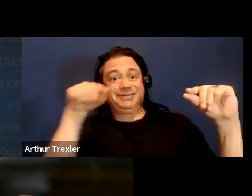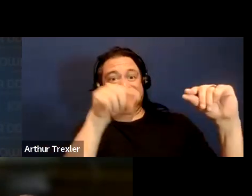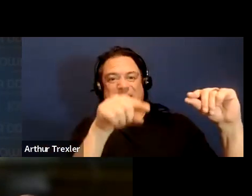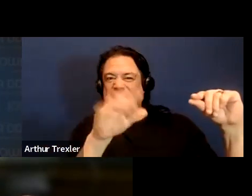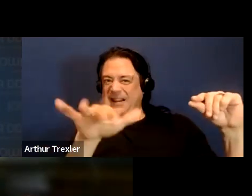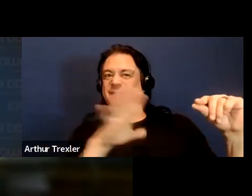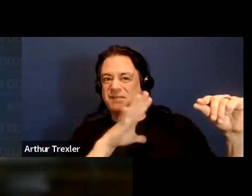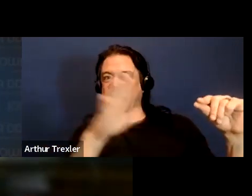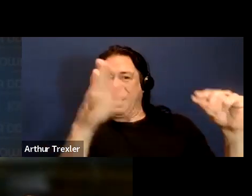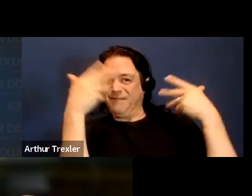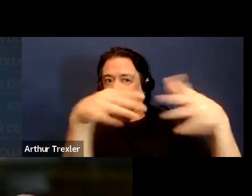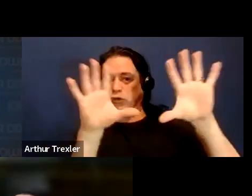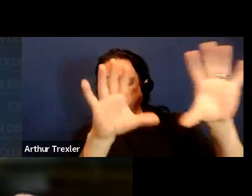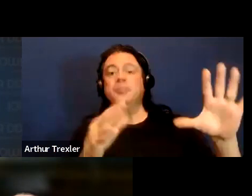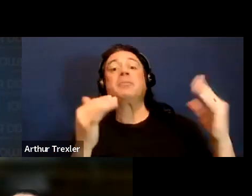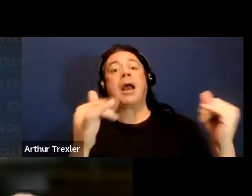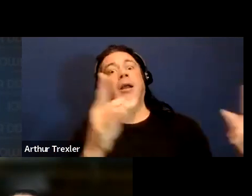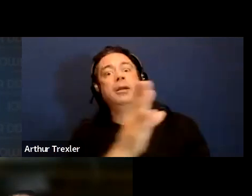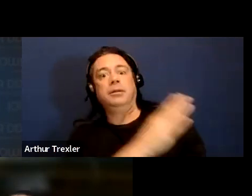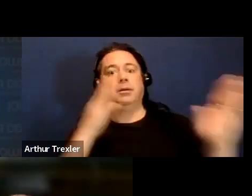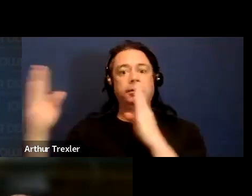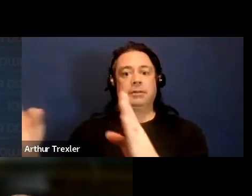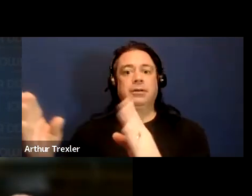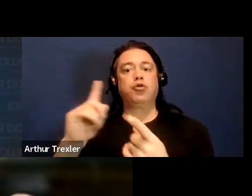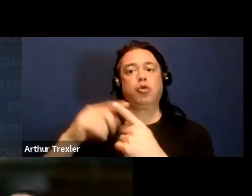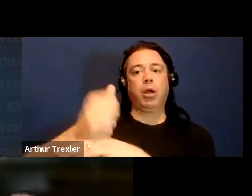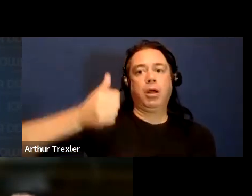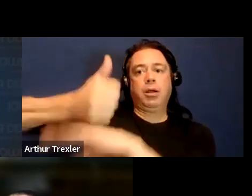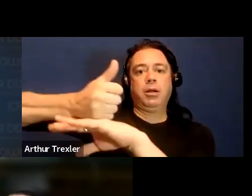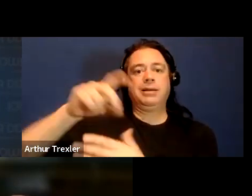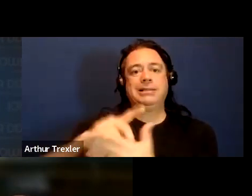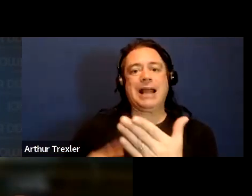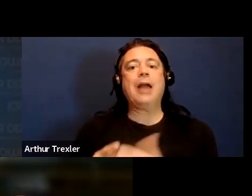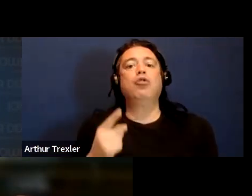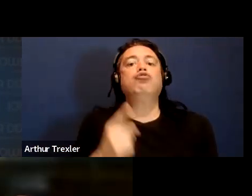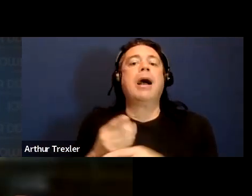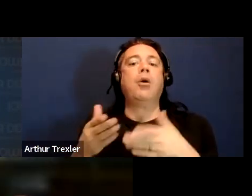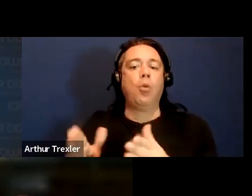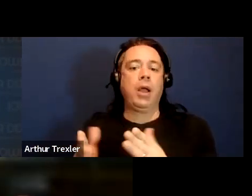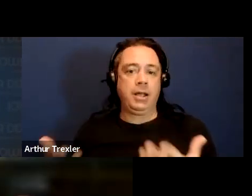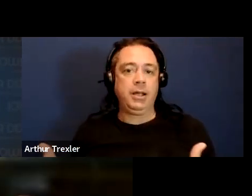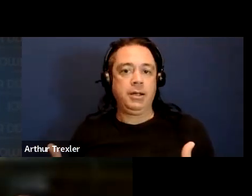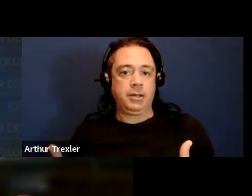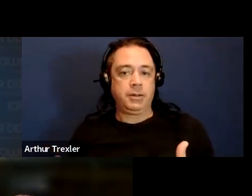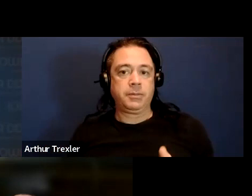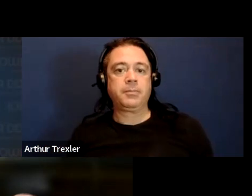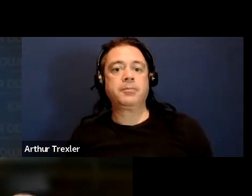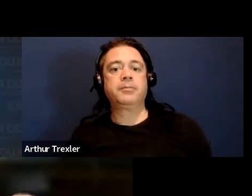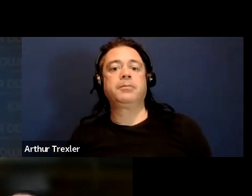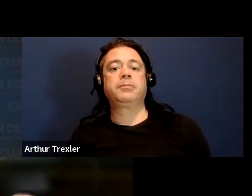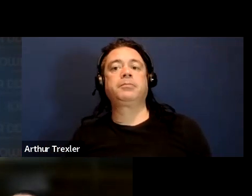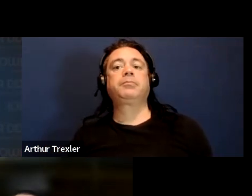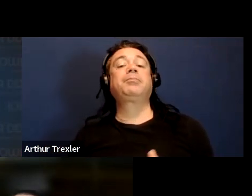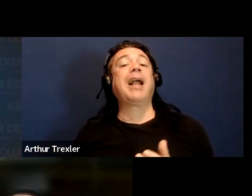And then we'll do a similar approach for designing things right, where we will branch out